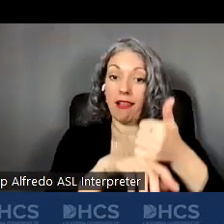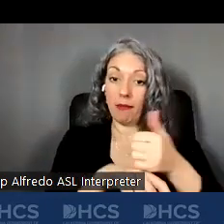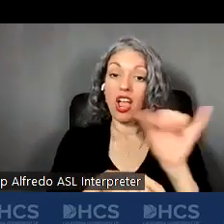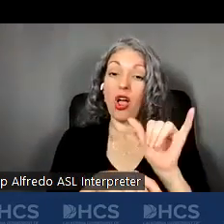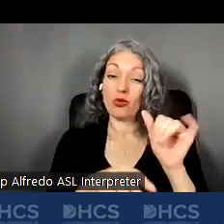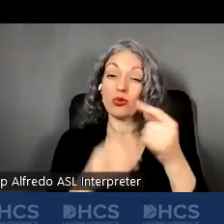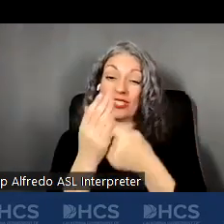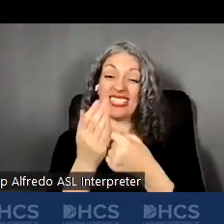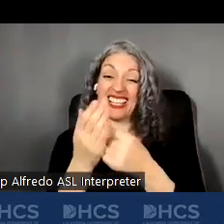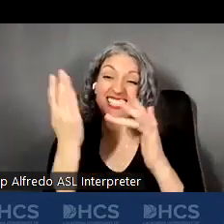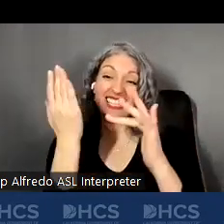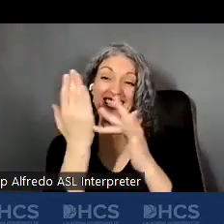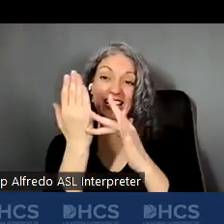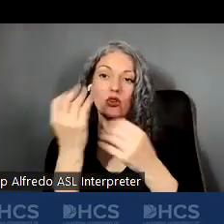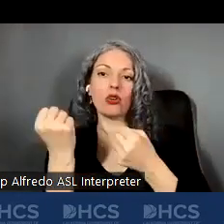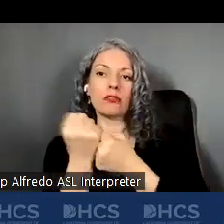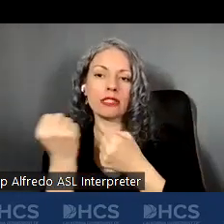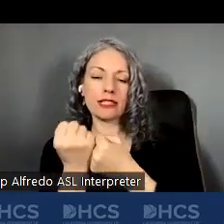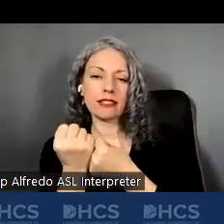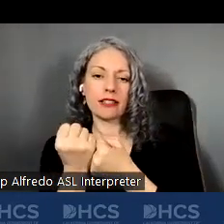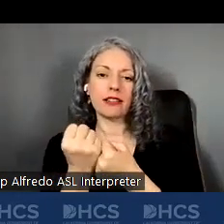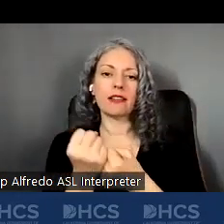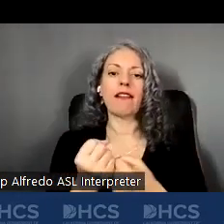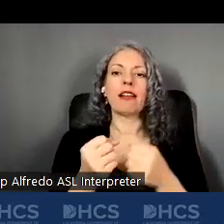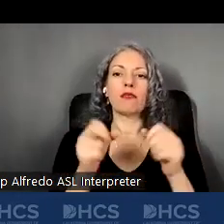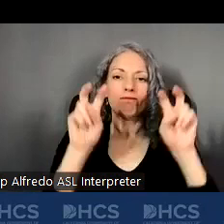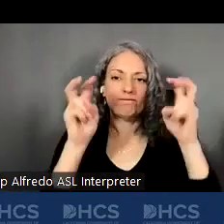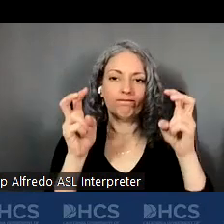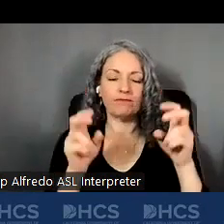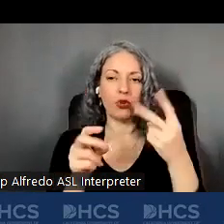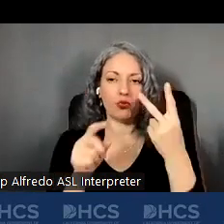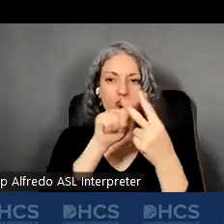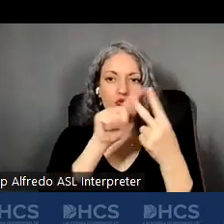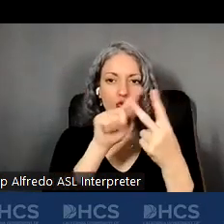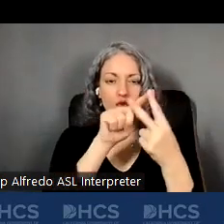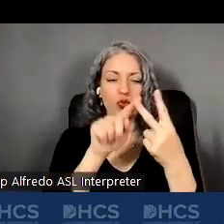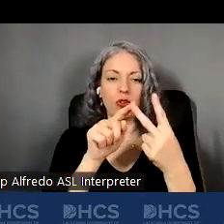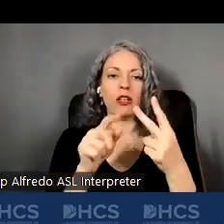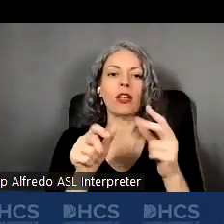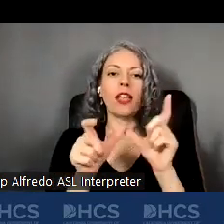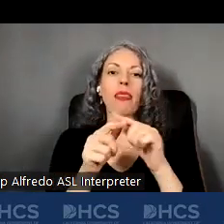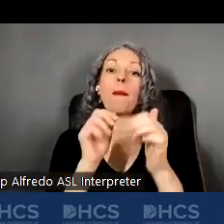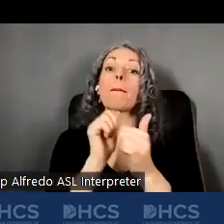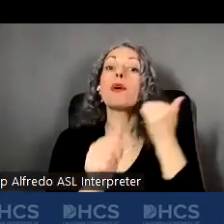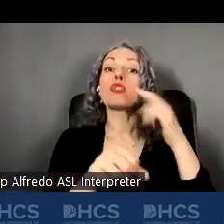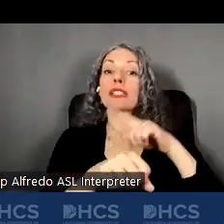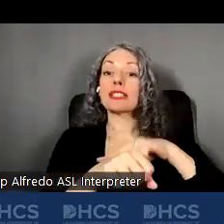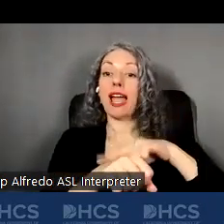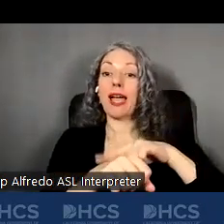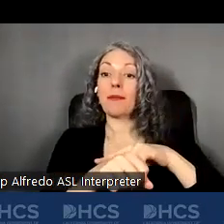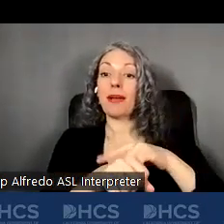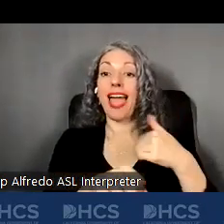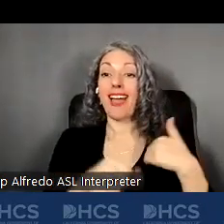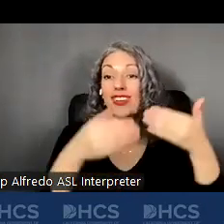about technical assistance marketplace. I'll highlight those two, and then spend most of the time that I have left